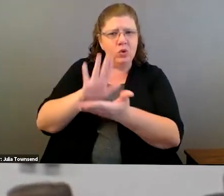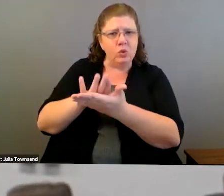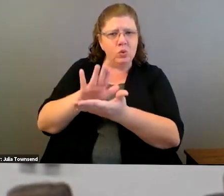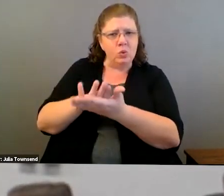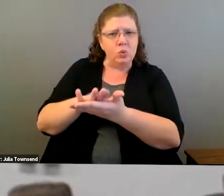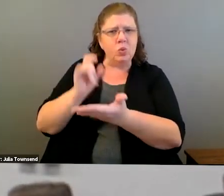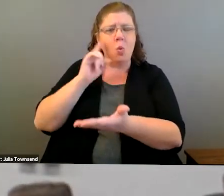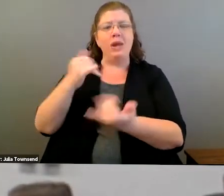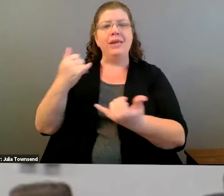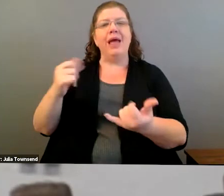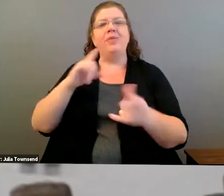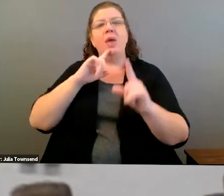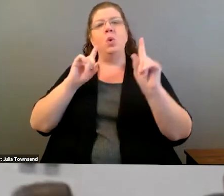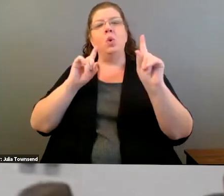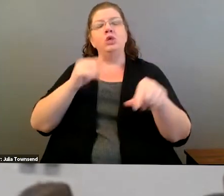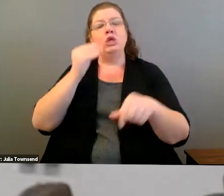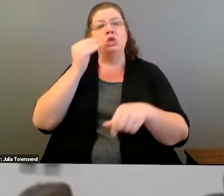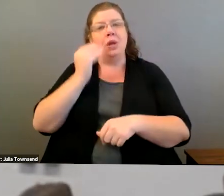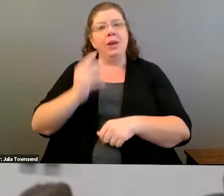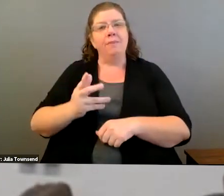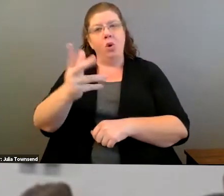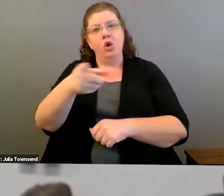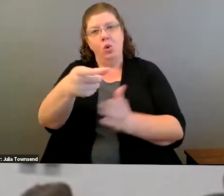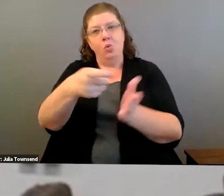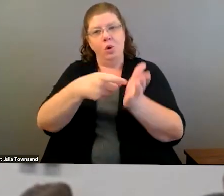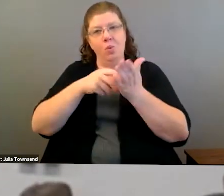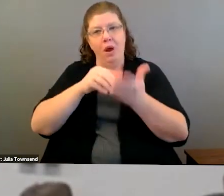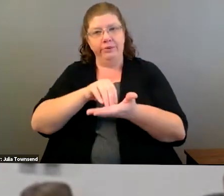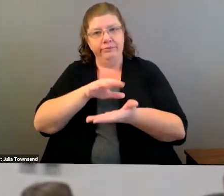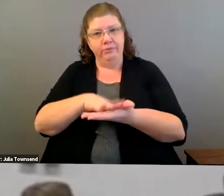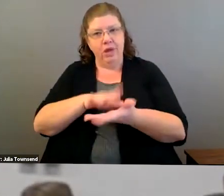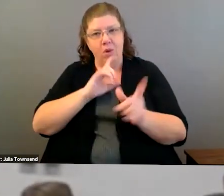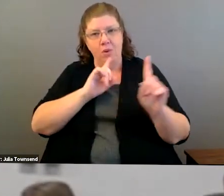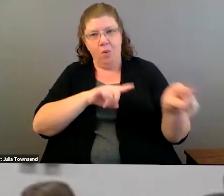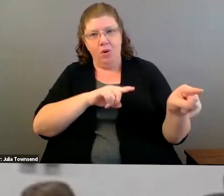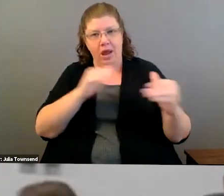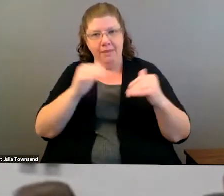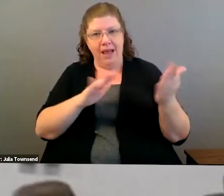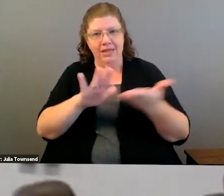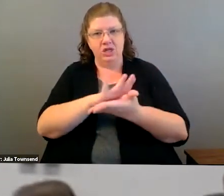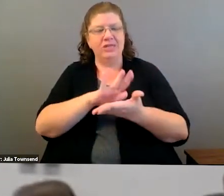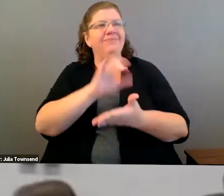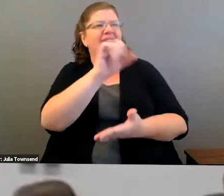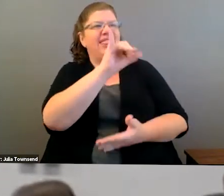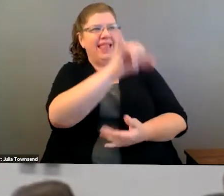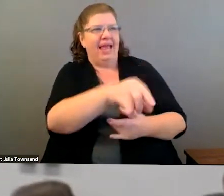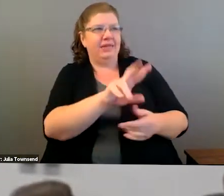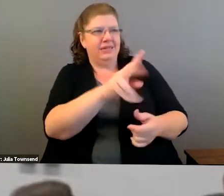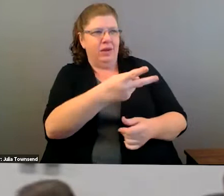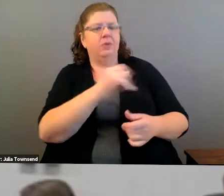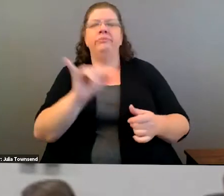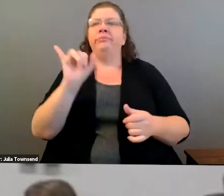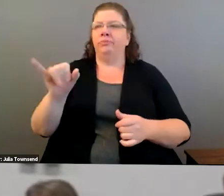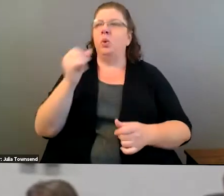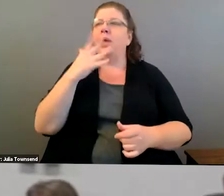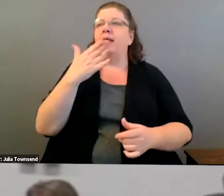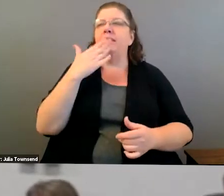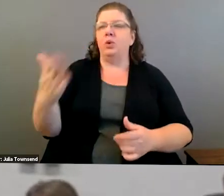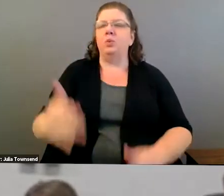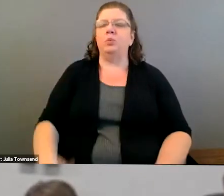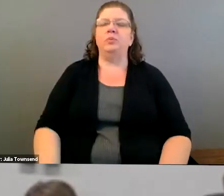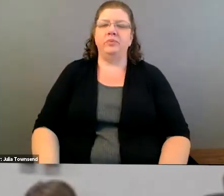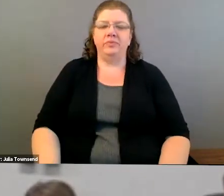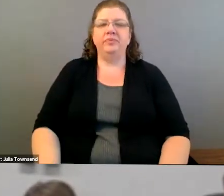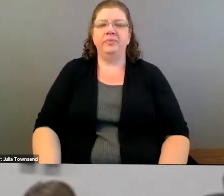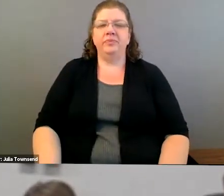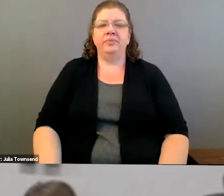they're going to report this to you, and you're required to report it on a balance date? Exactly, Okay. your latter one. Just want that clear. Okay, thank you.